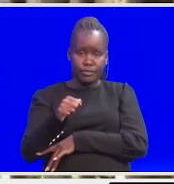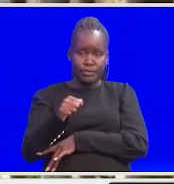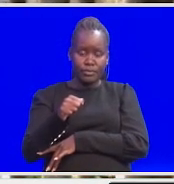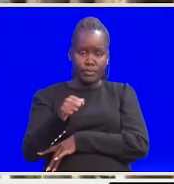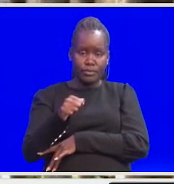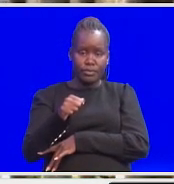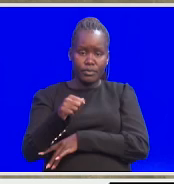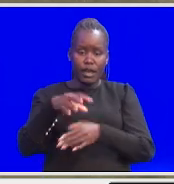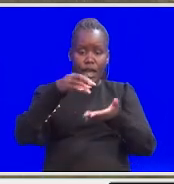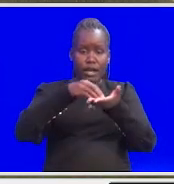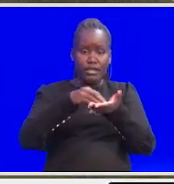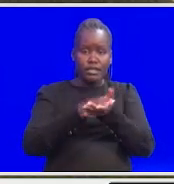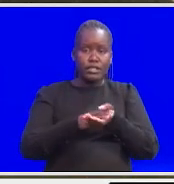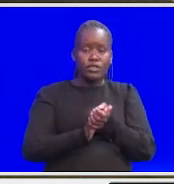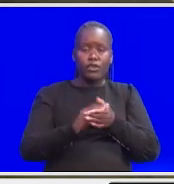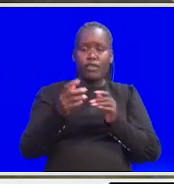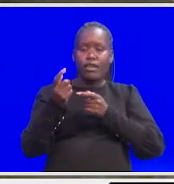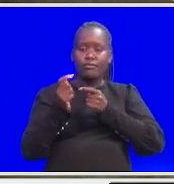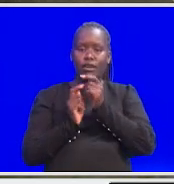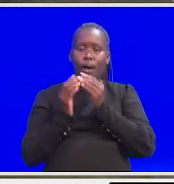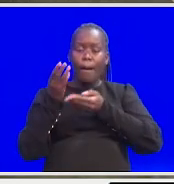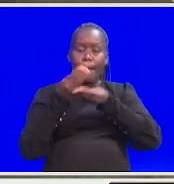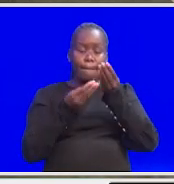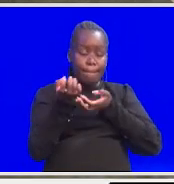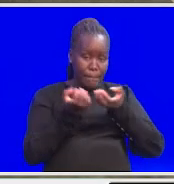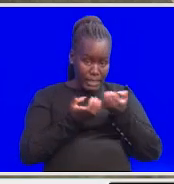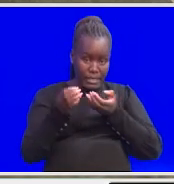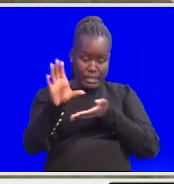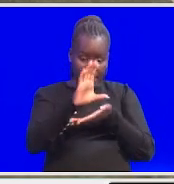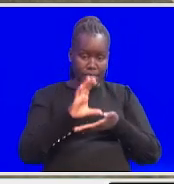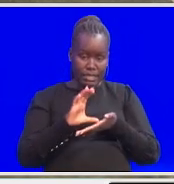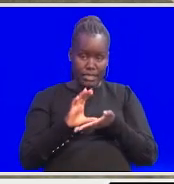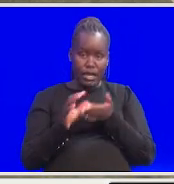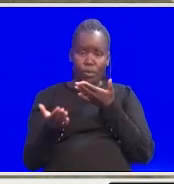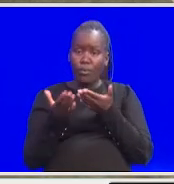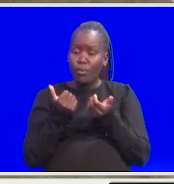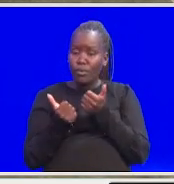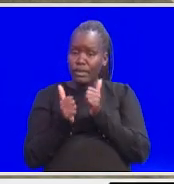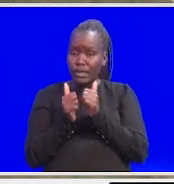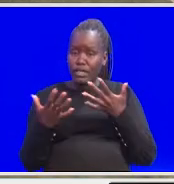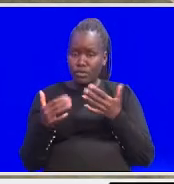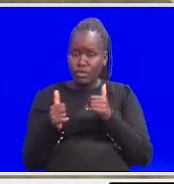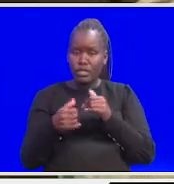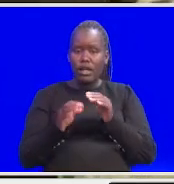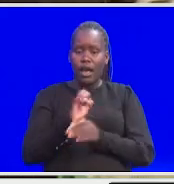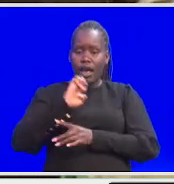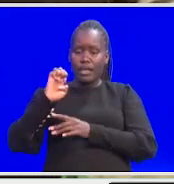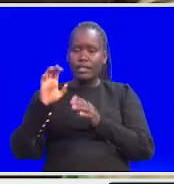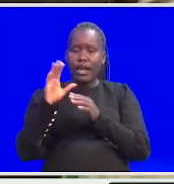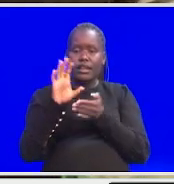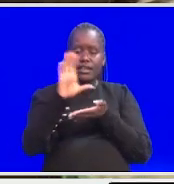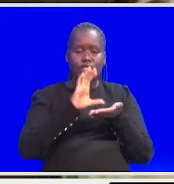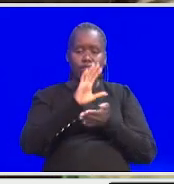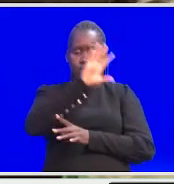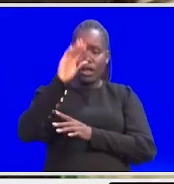is a state-of-the-art trading center with amenities that could barely be rivaled in East and Central Africa, but